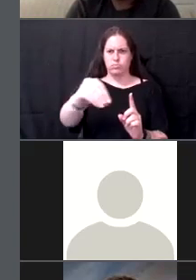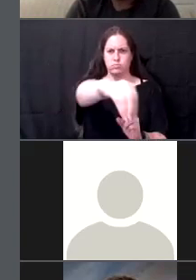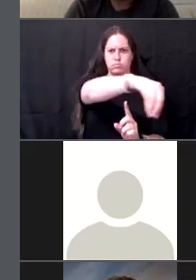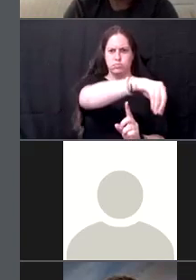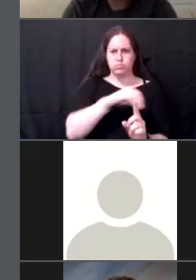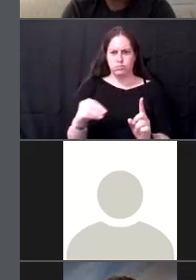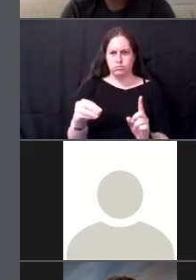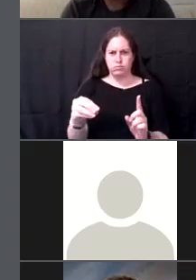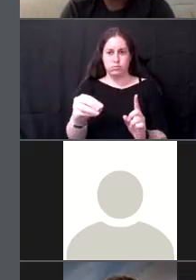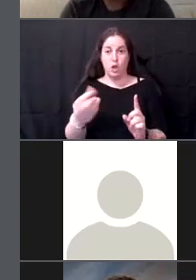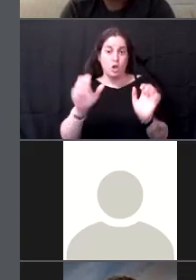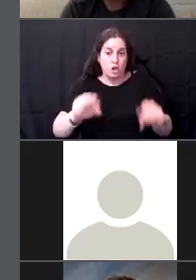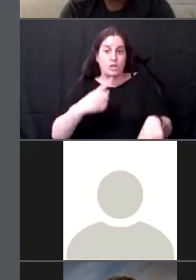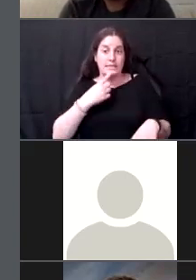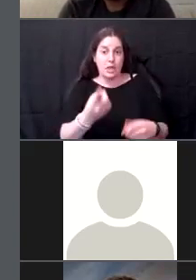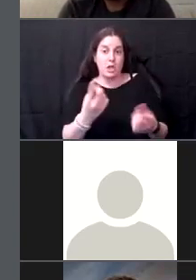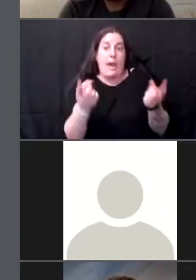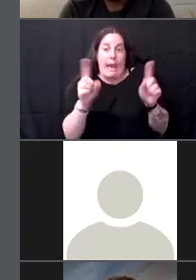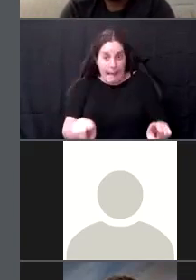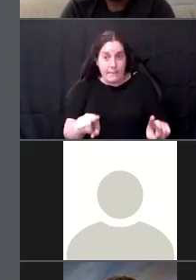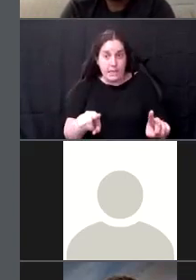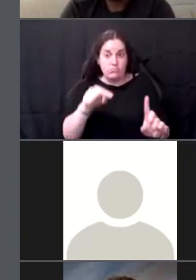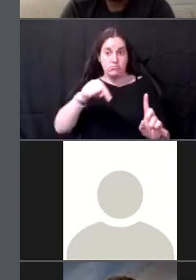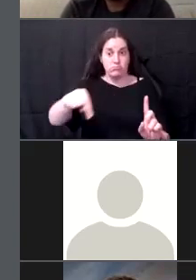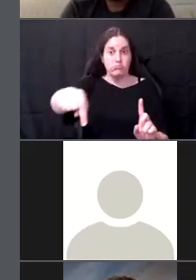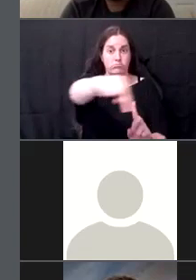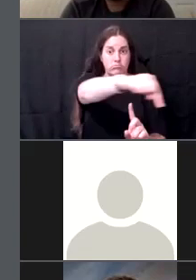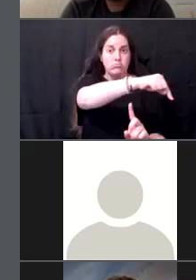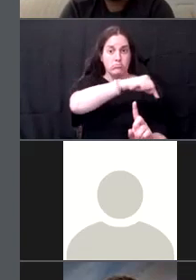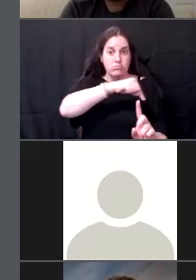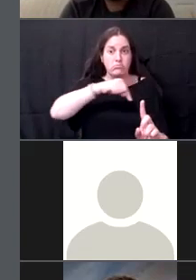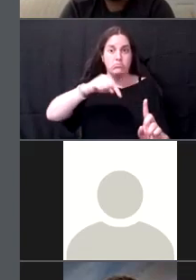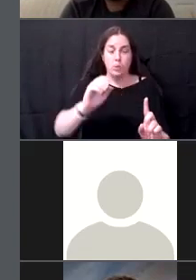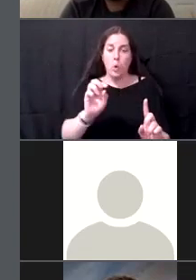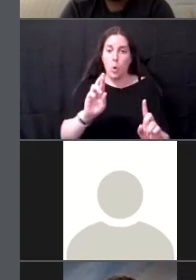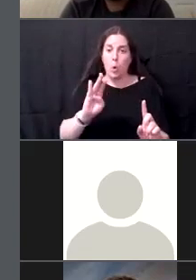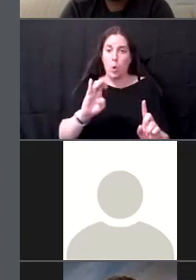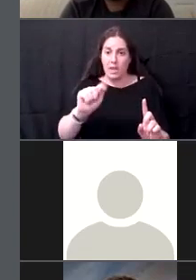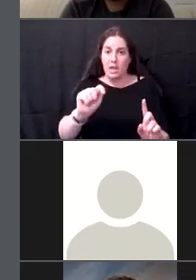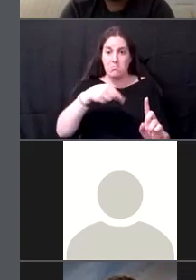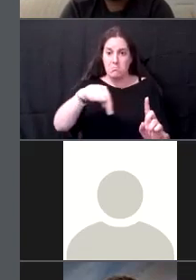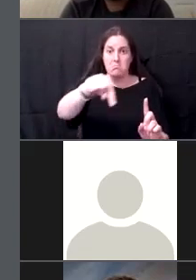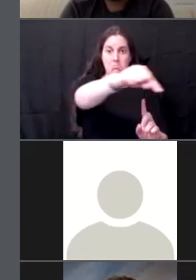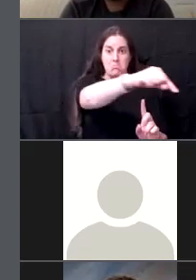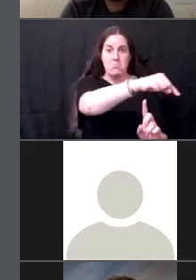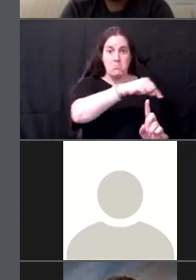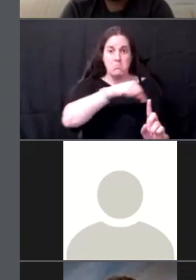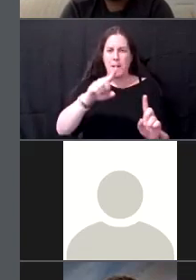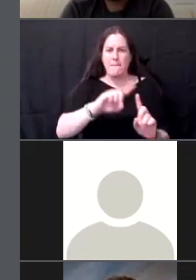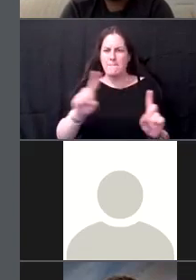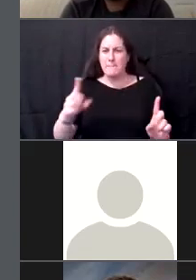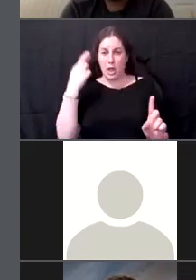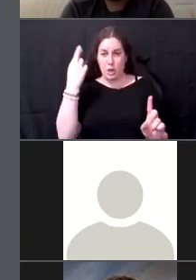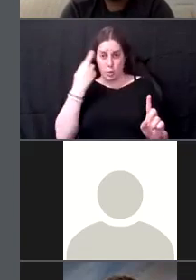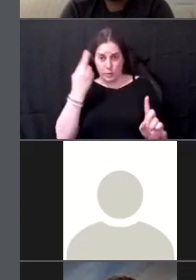orbited. What was keeping them in orbit? He had no way to explain that. And